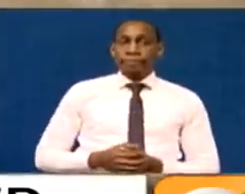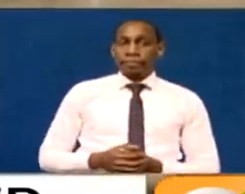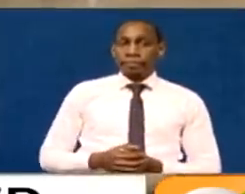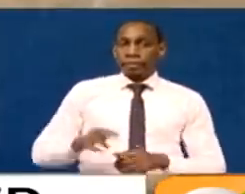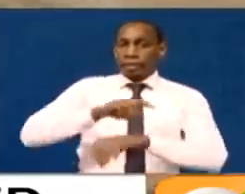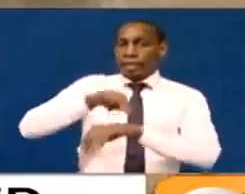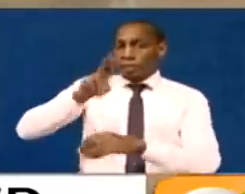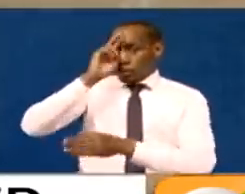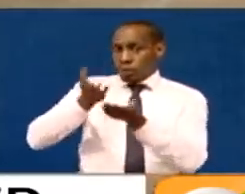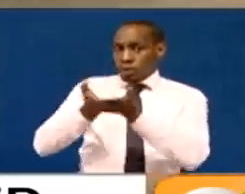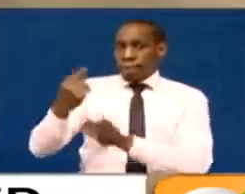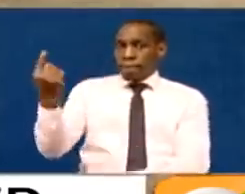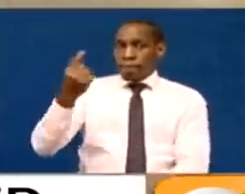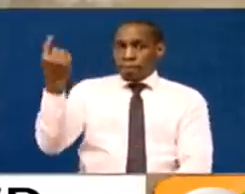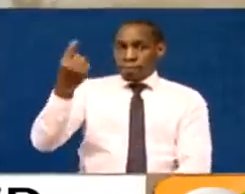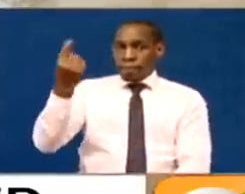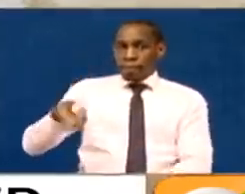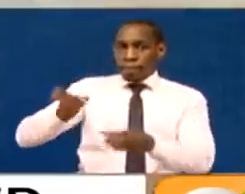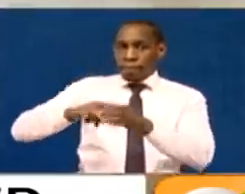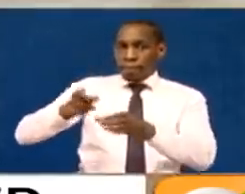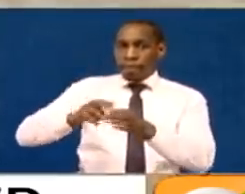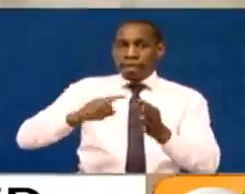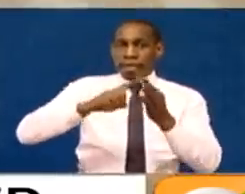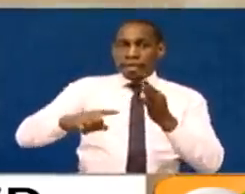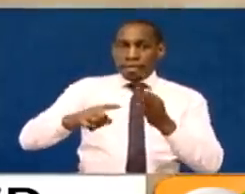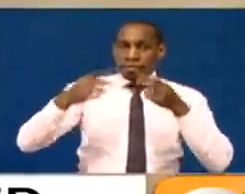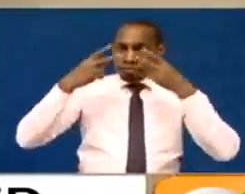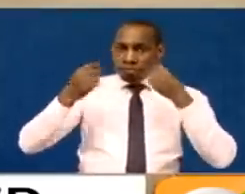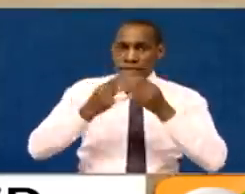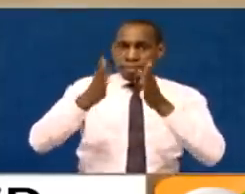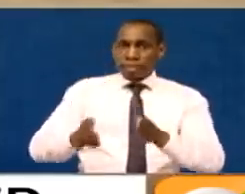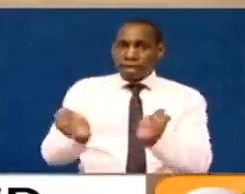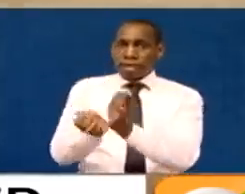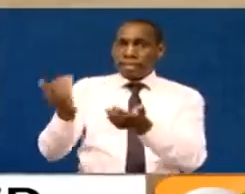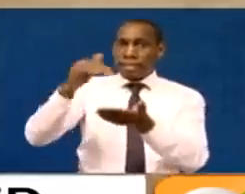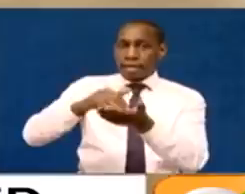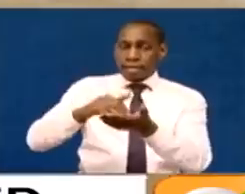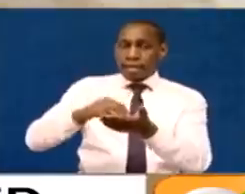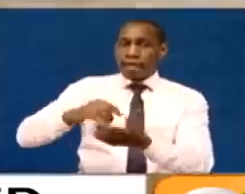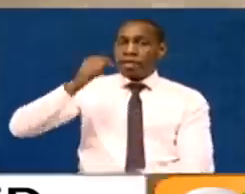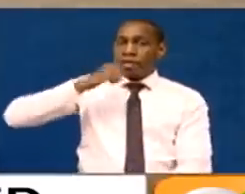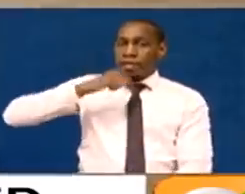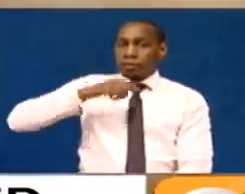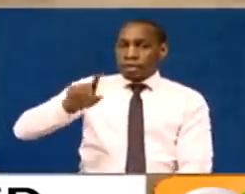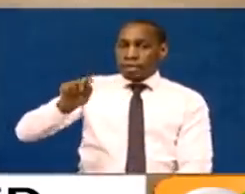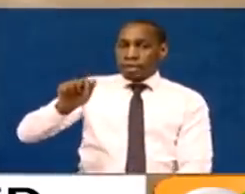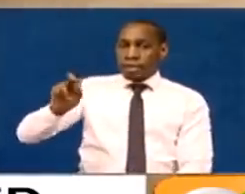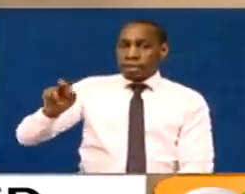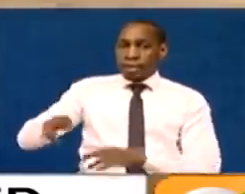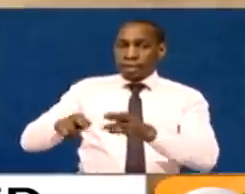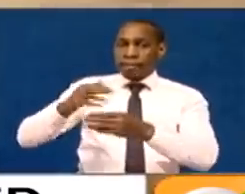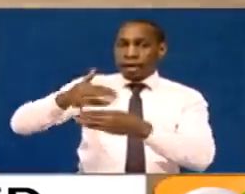The National Police Service helicopter ferrying the three terror convicts recaptured at the border of Kitui and Tana River